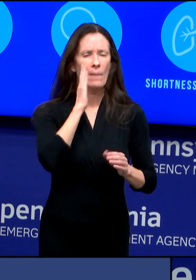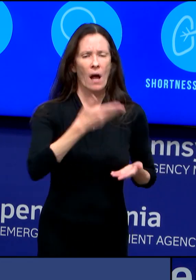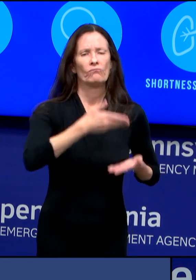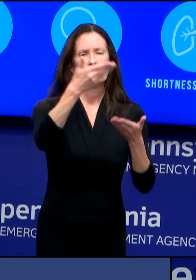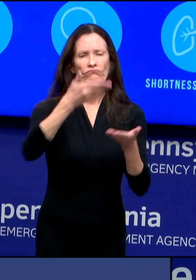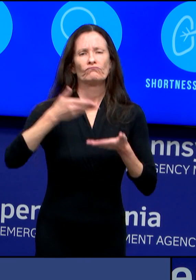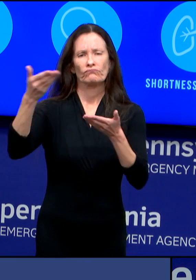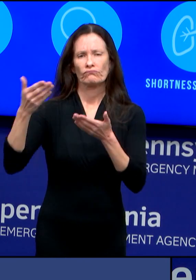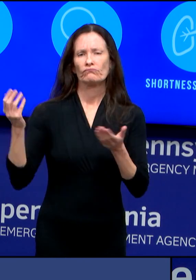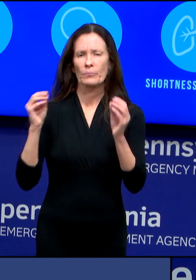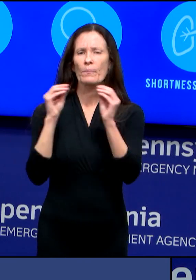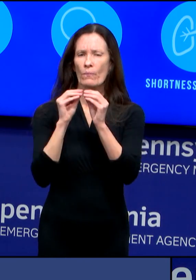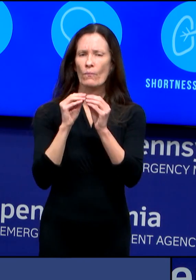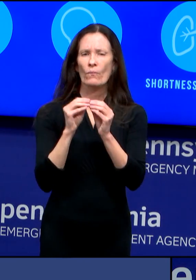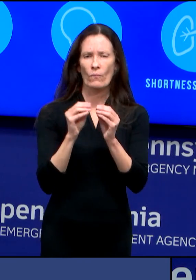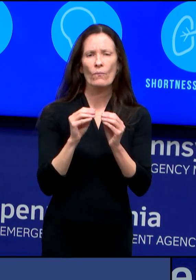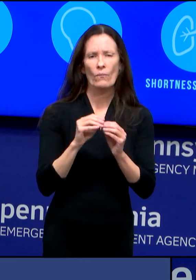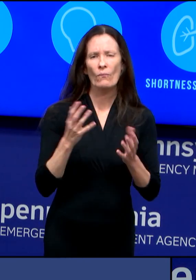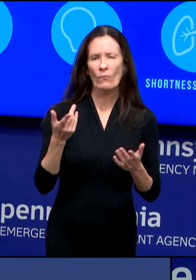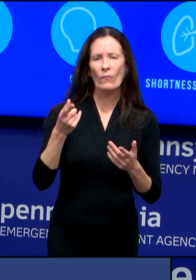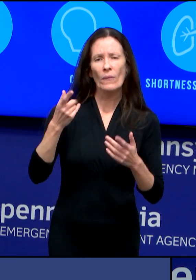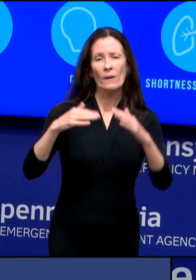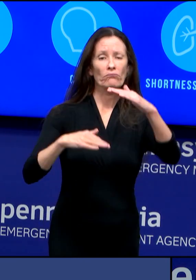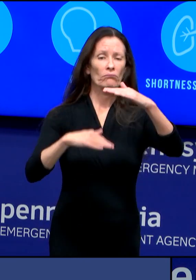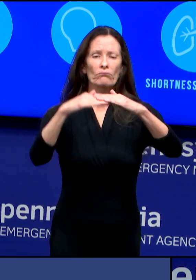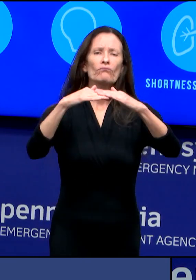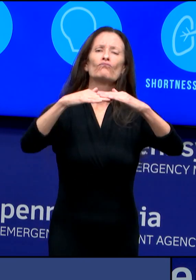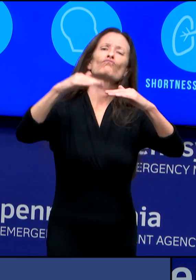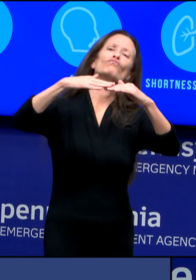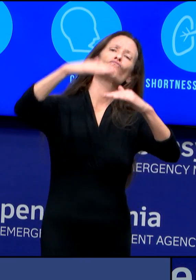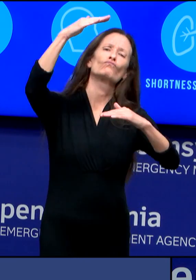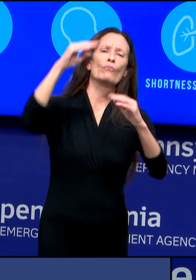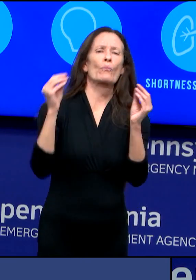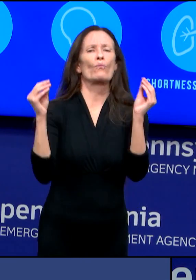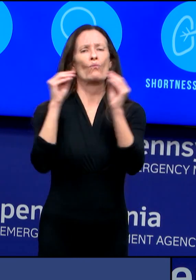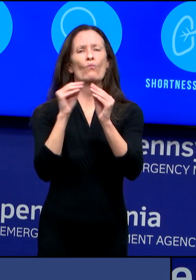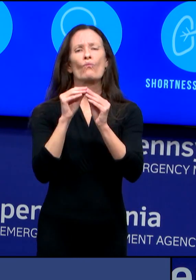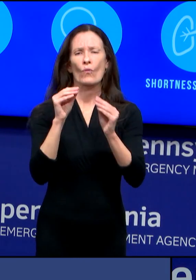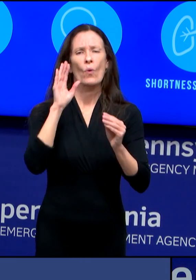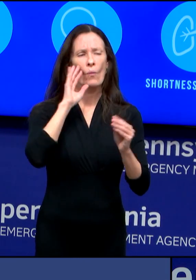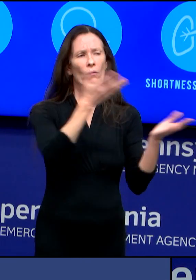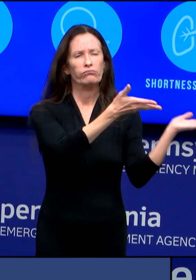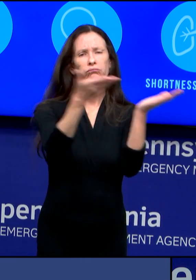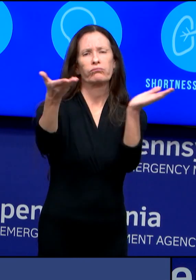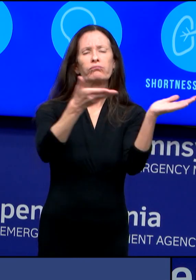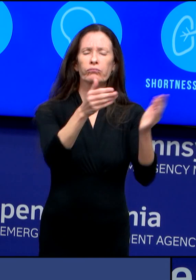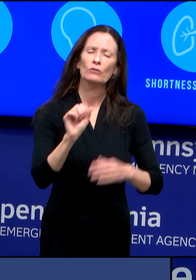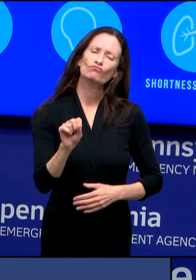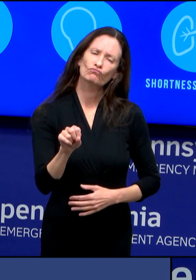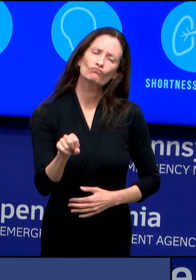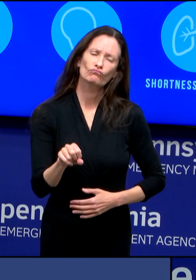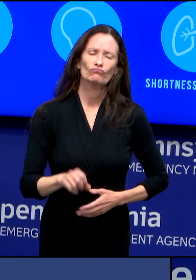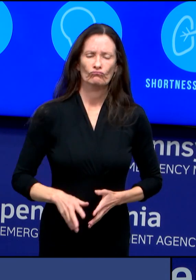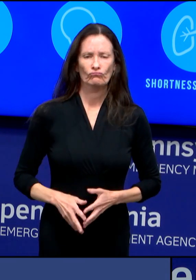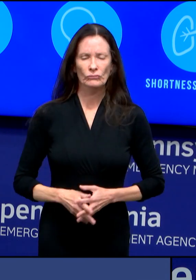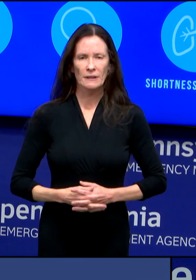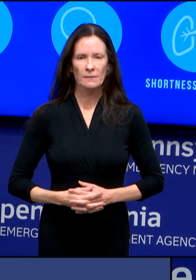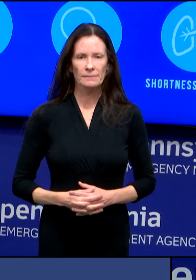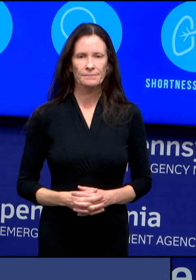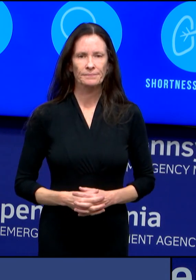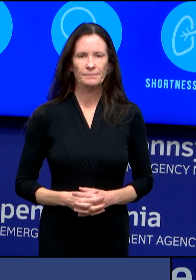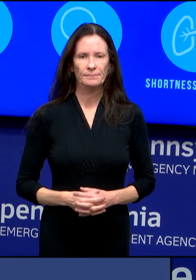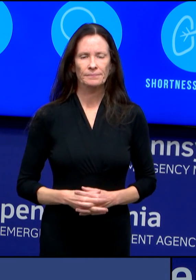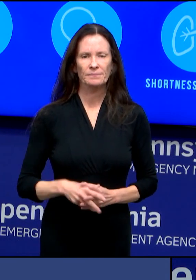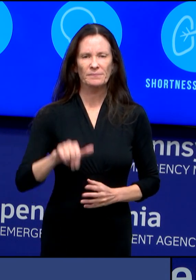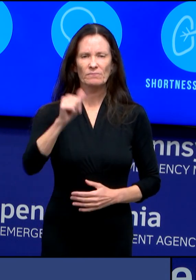spectrum of care that will be necessary. I have a question from the York Daily Record. We'll start with Dr. Levine and then go to